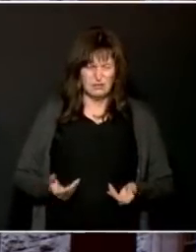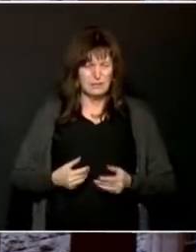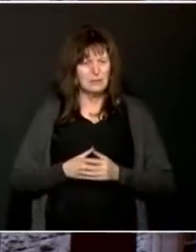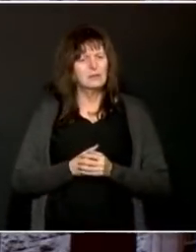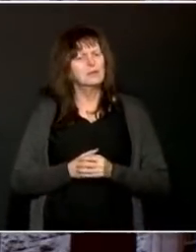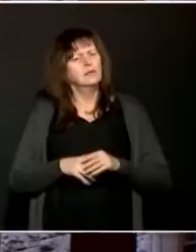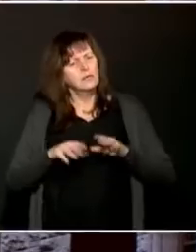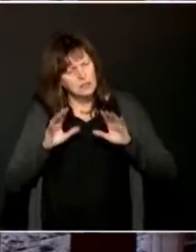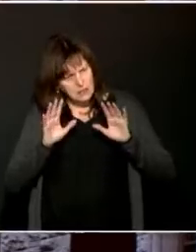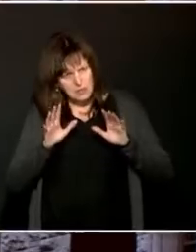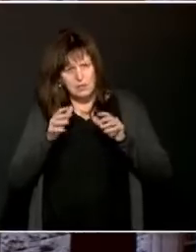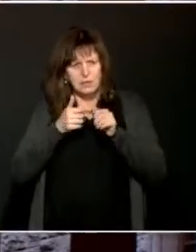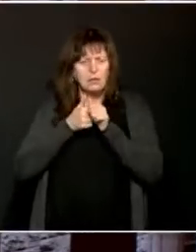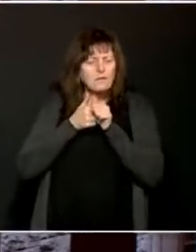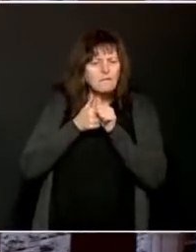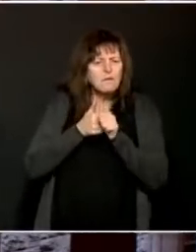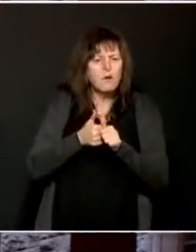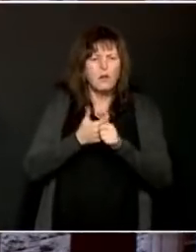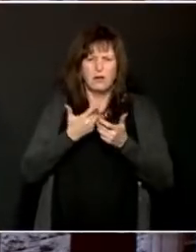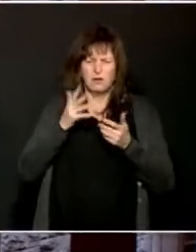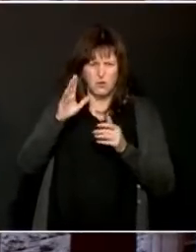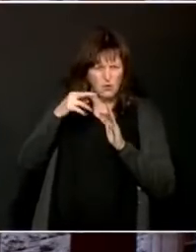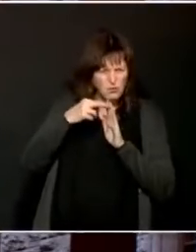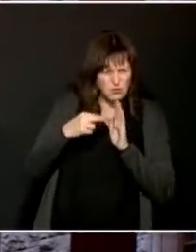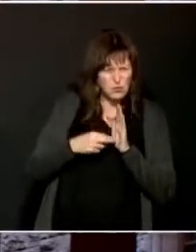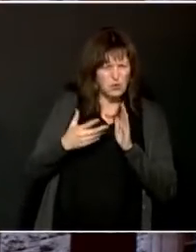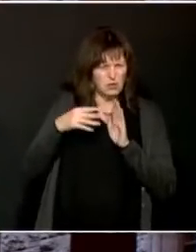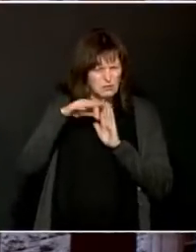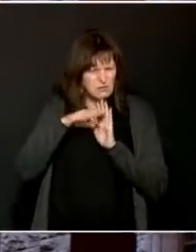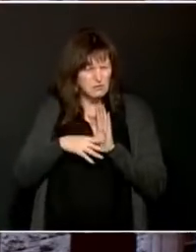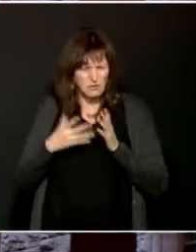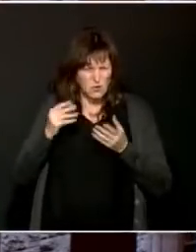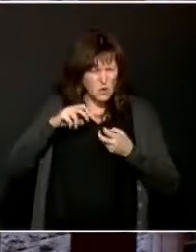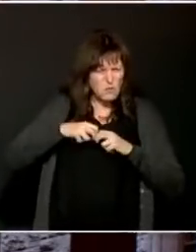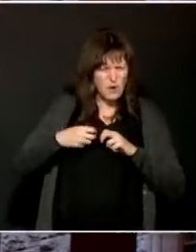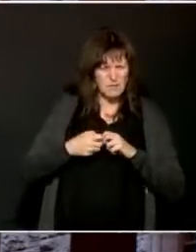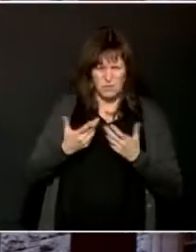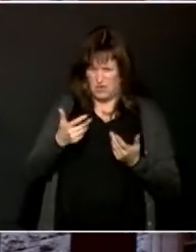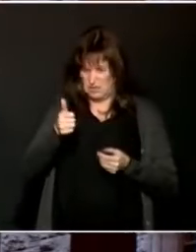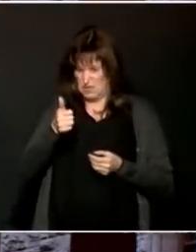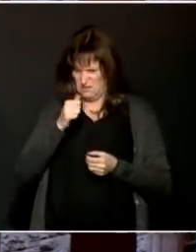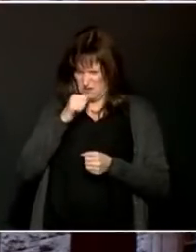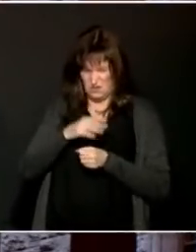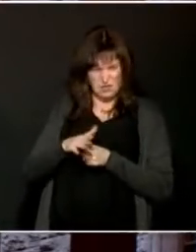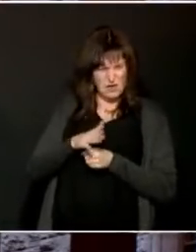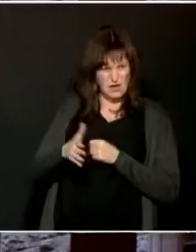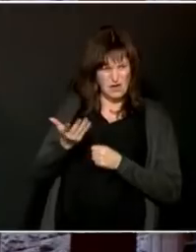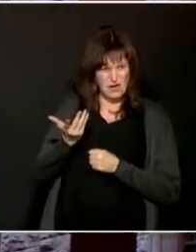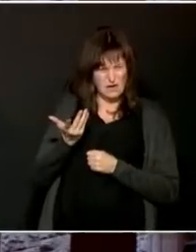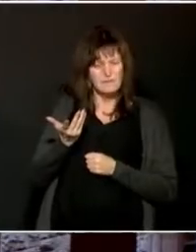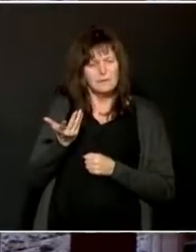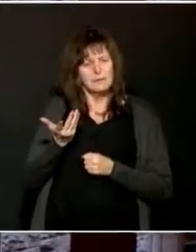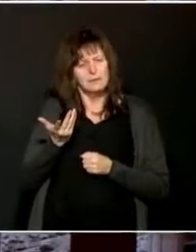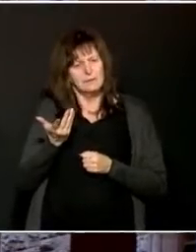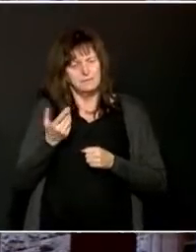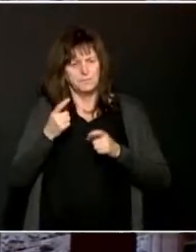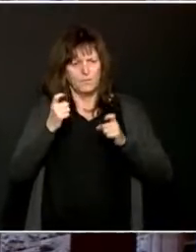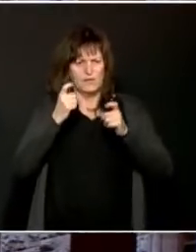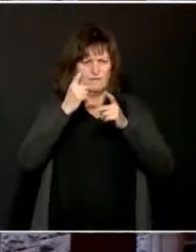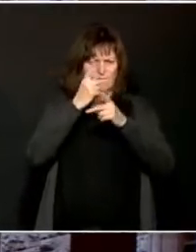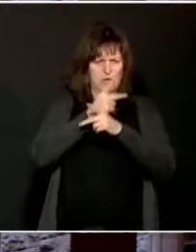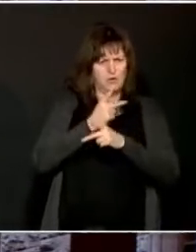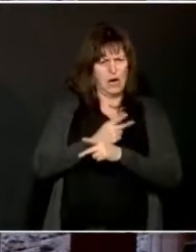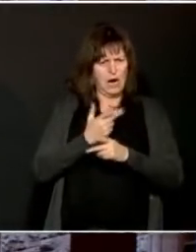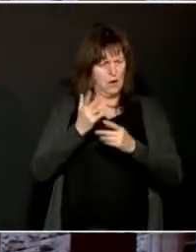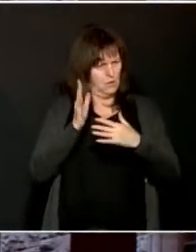issues in there. So we were asked to look at it more from a standpoint of taking a number such as the fire marshal's